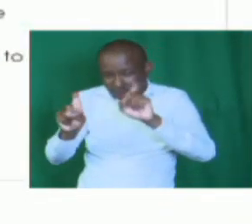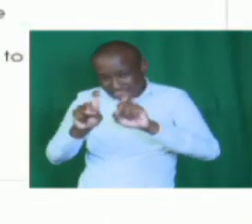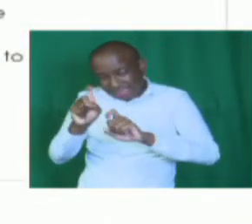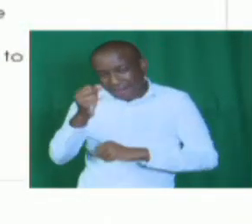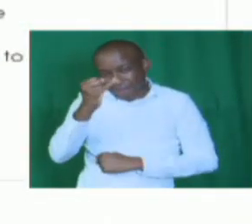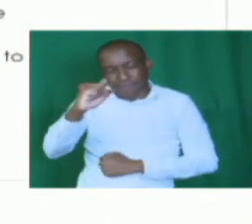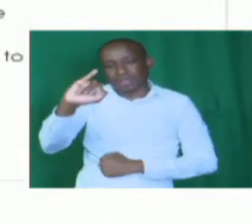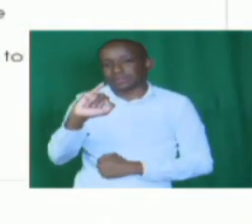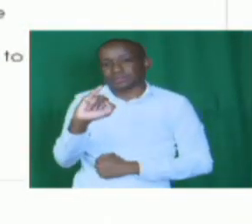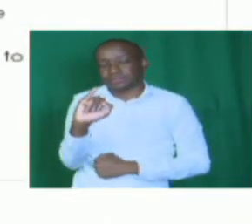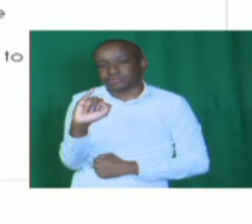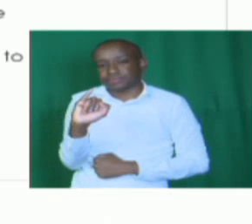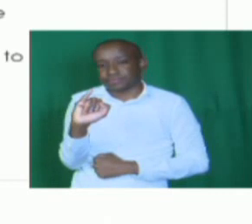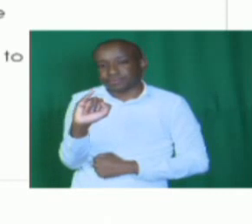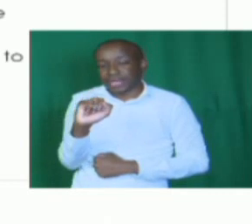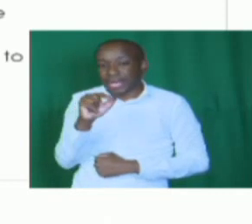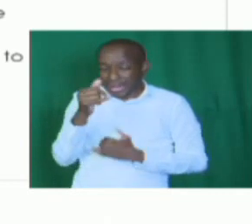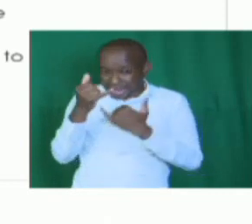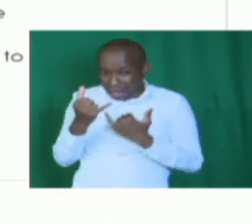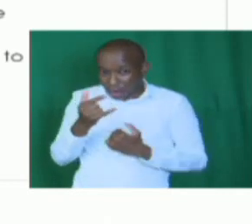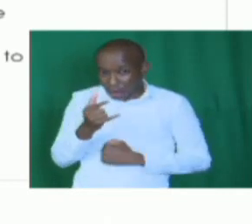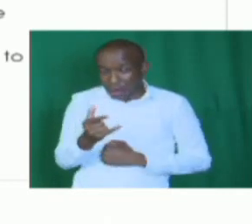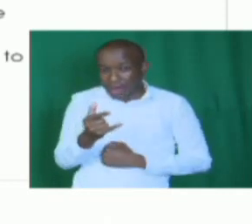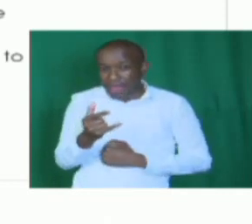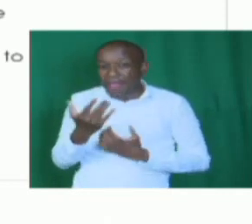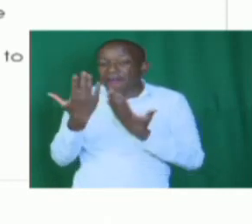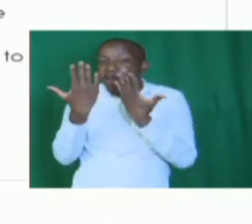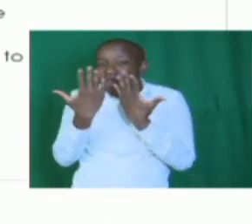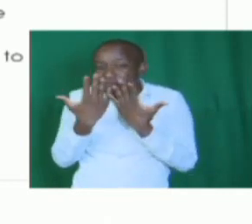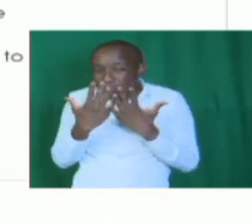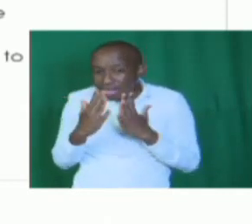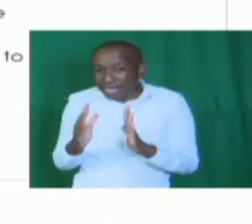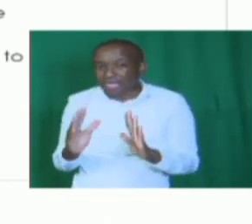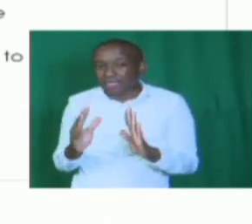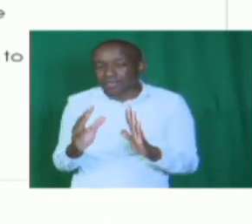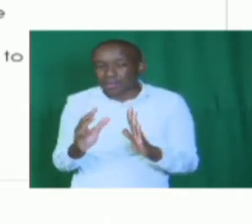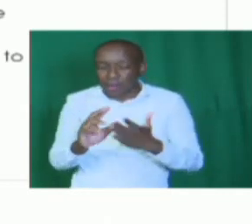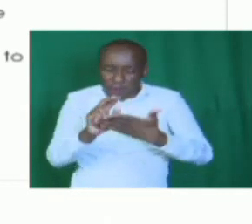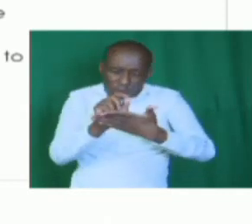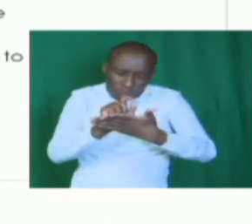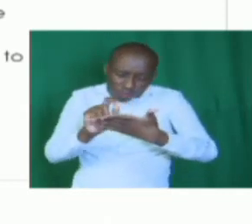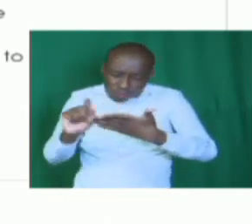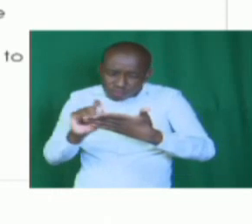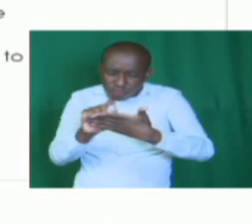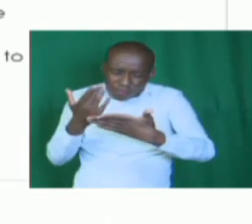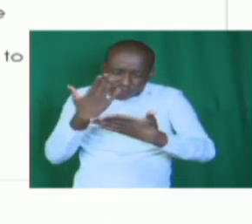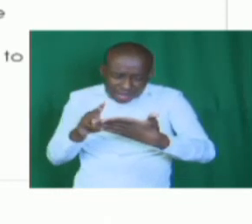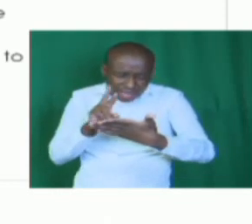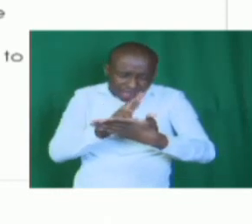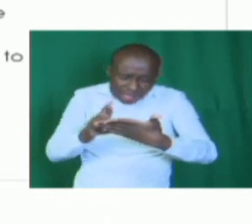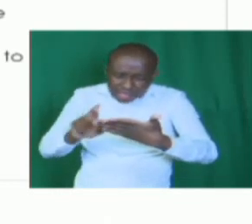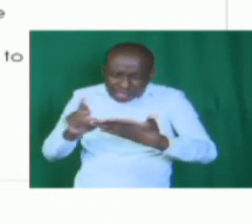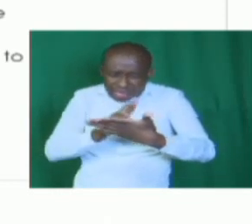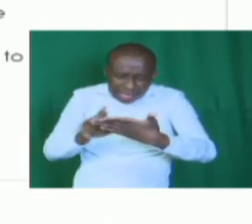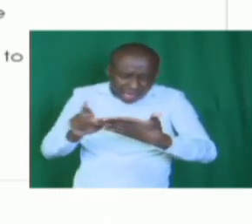first. And this is assuming that you have already interacted with the text. You have